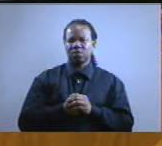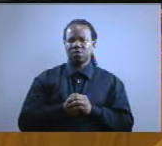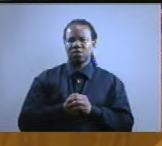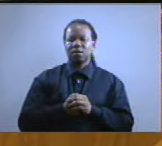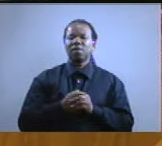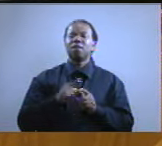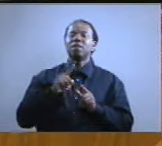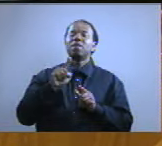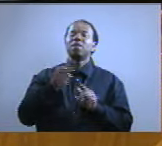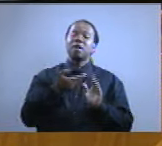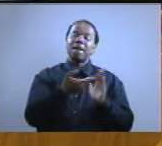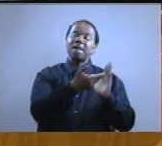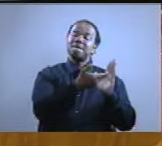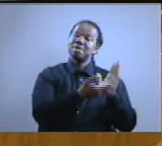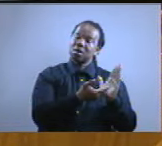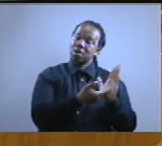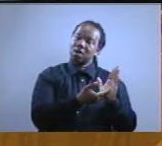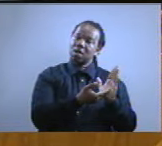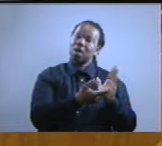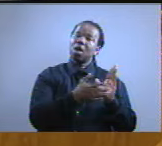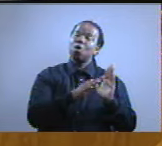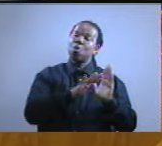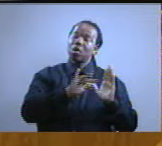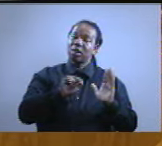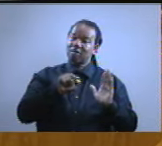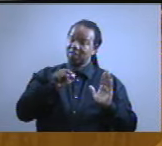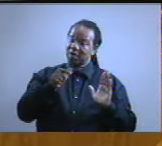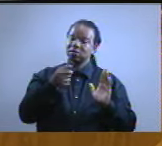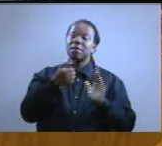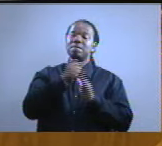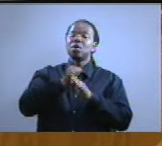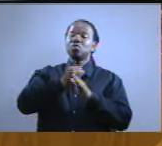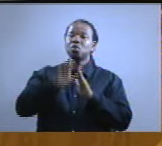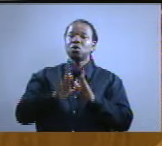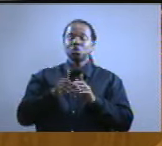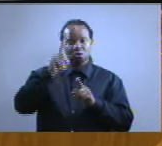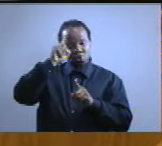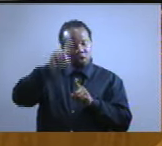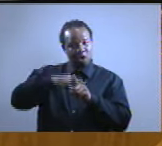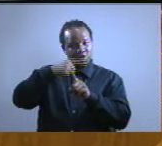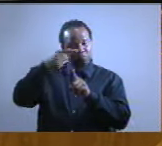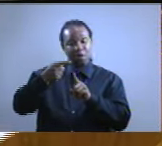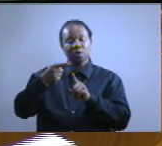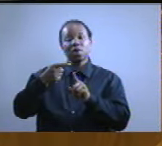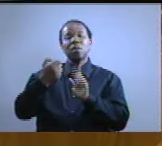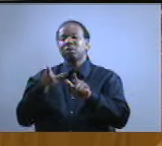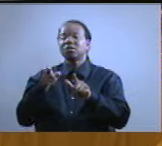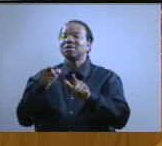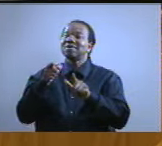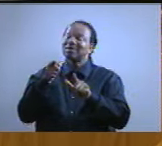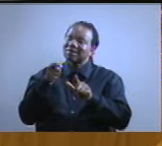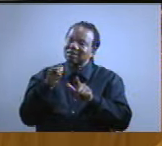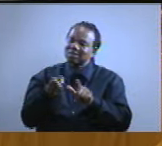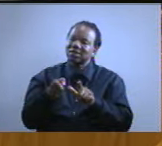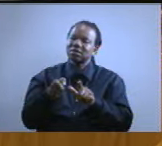formalize the existence of language practitioners as accredited experts governed by the set standard and norms.